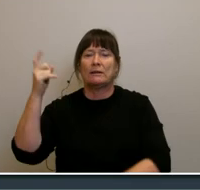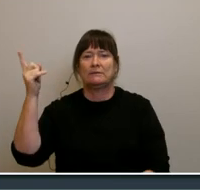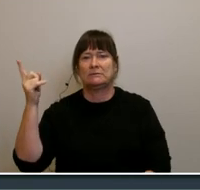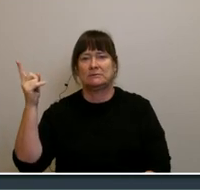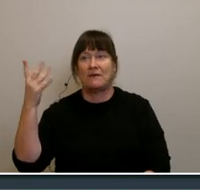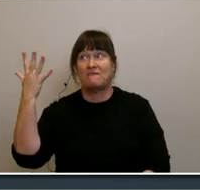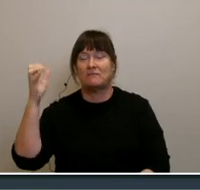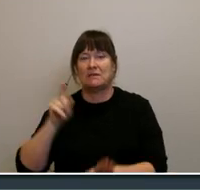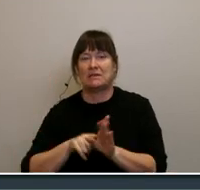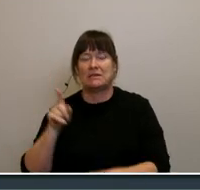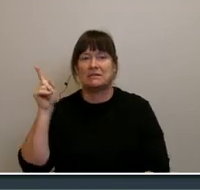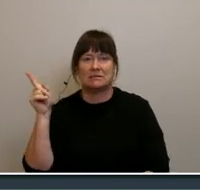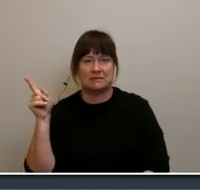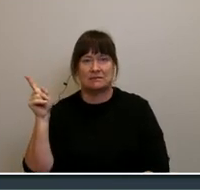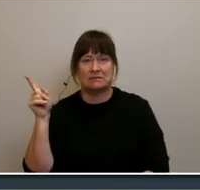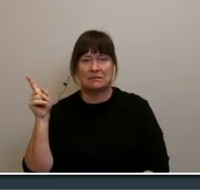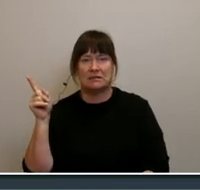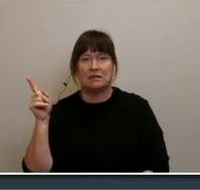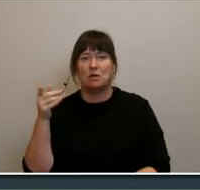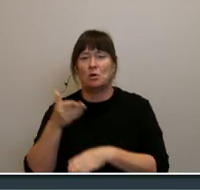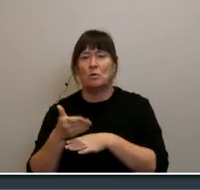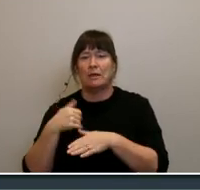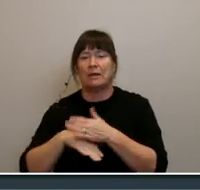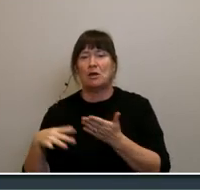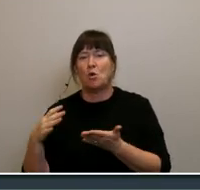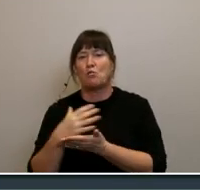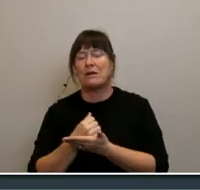had 50 years in resource management.